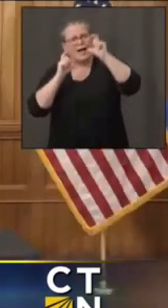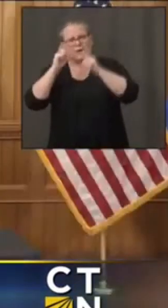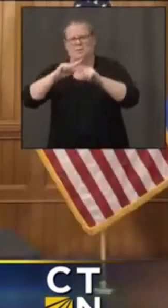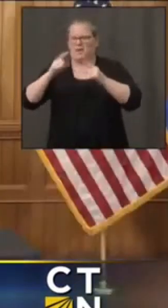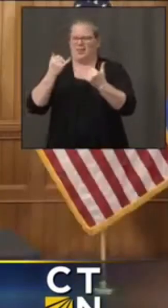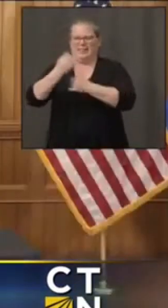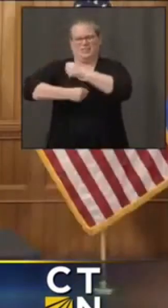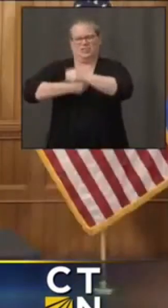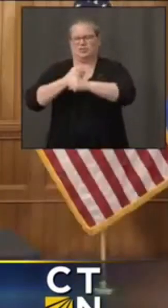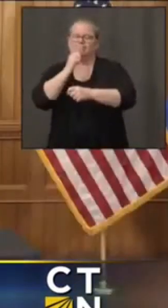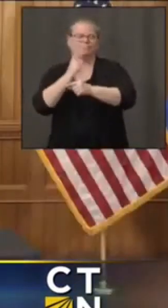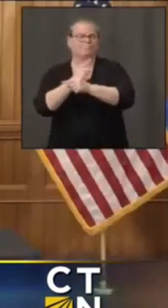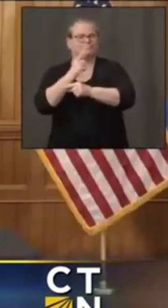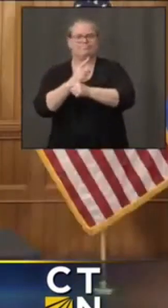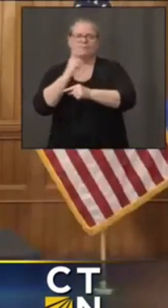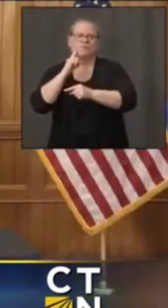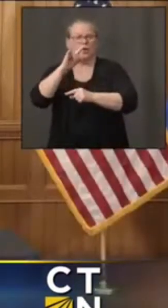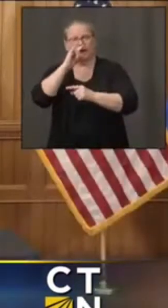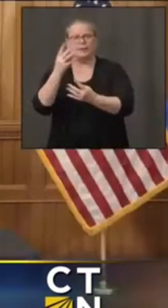Connecticut Public Media.